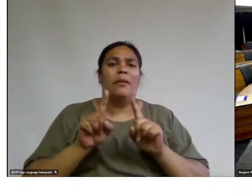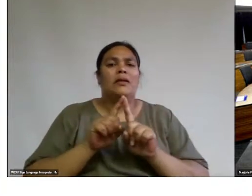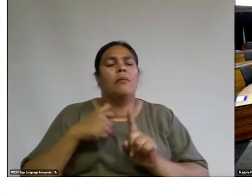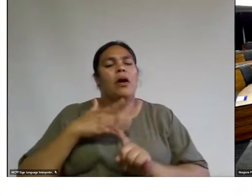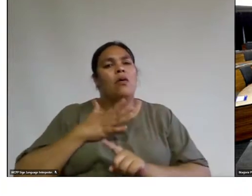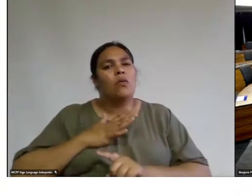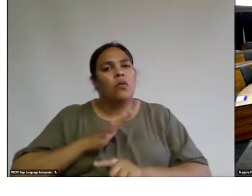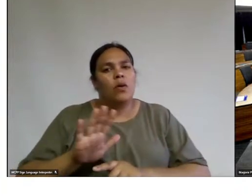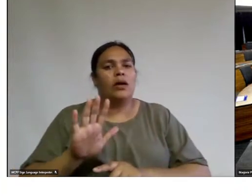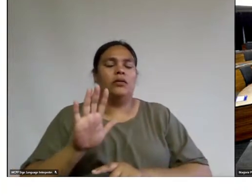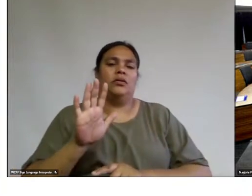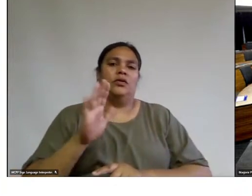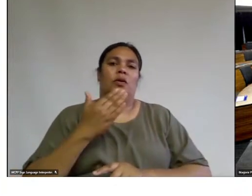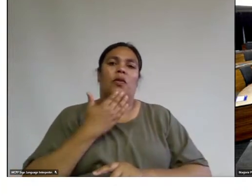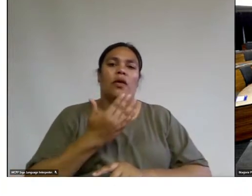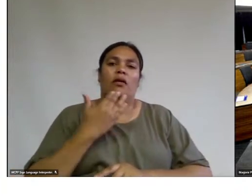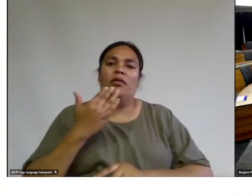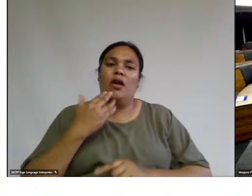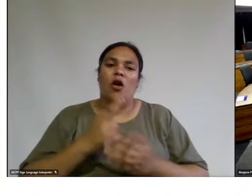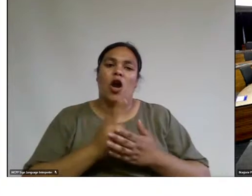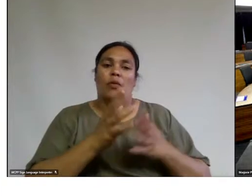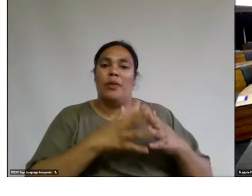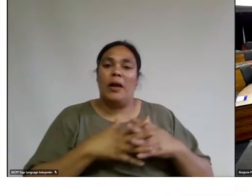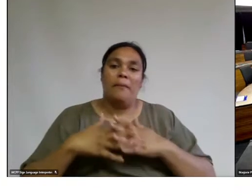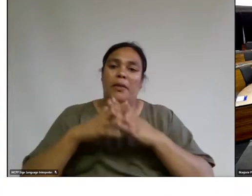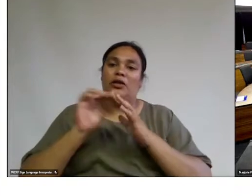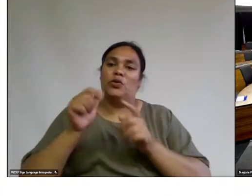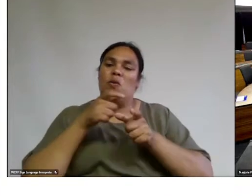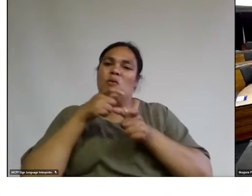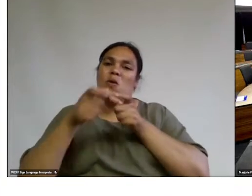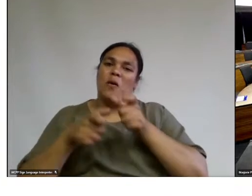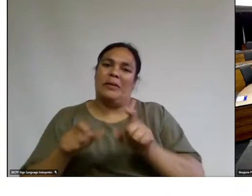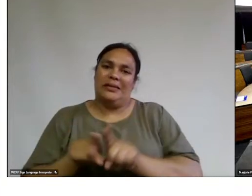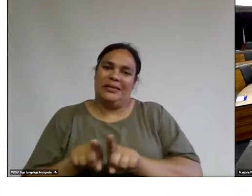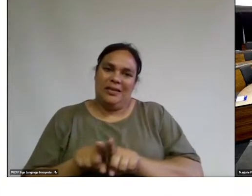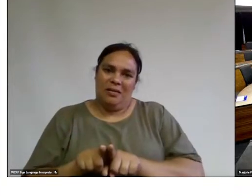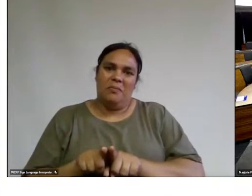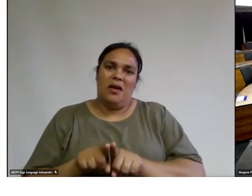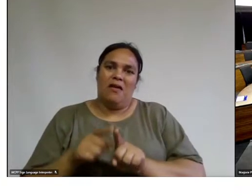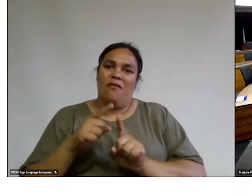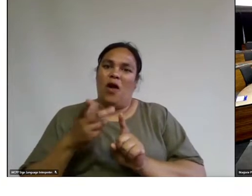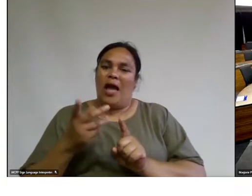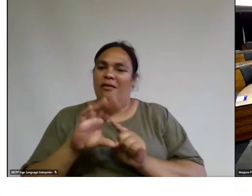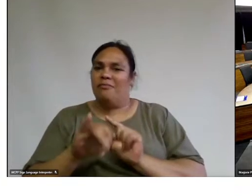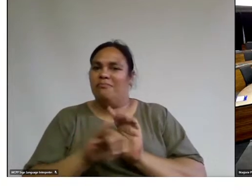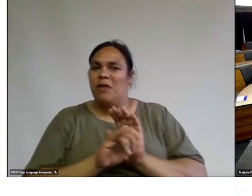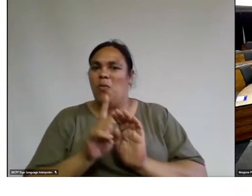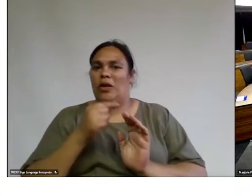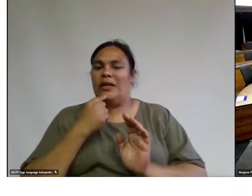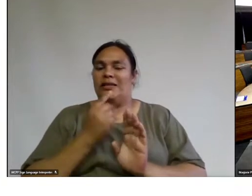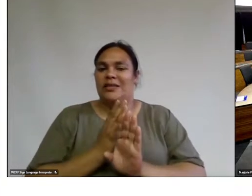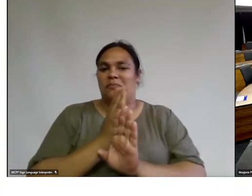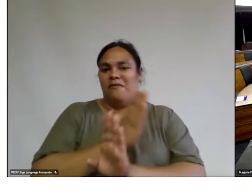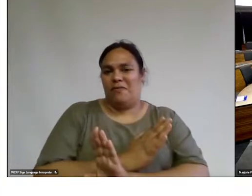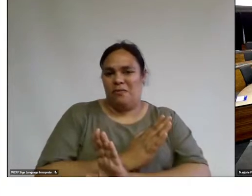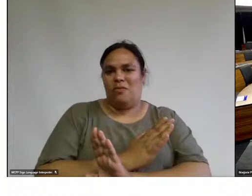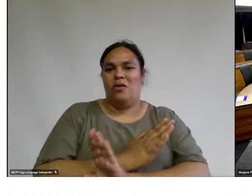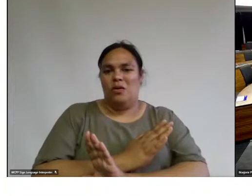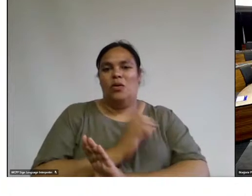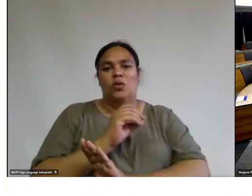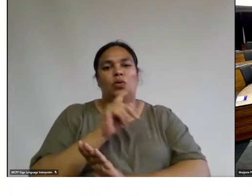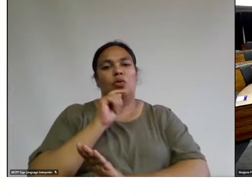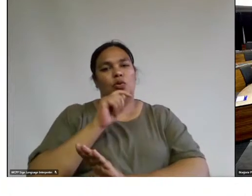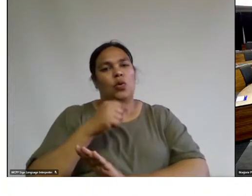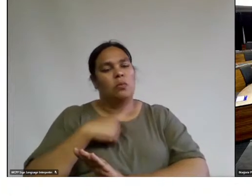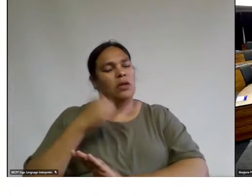to thank Honourable America for his comments, for having picked up what I said initially. I really